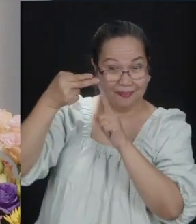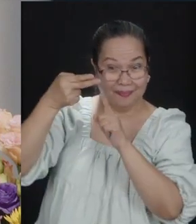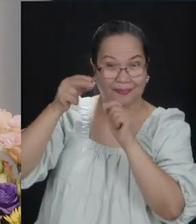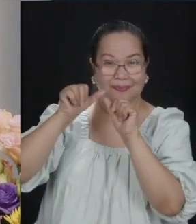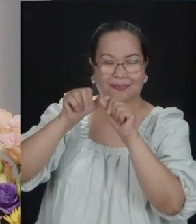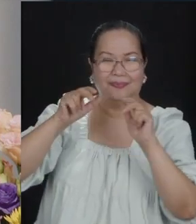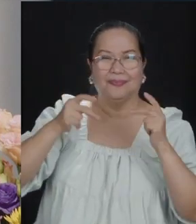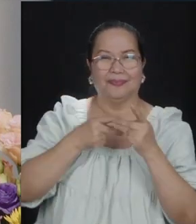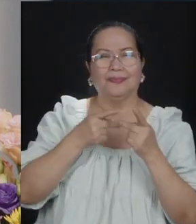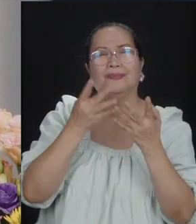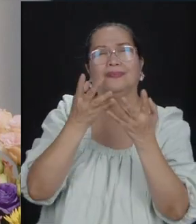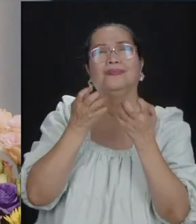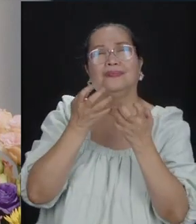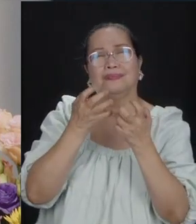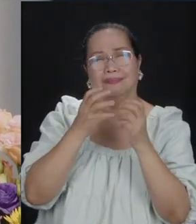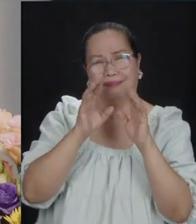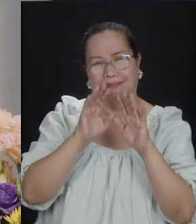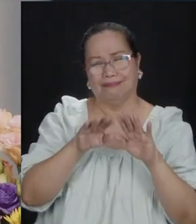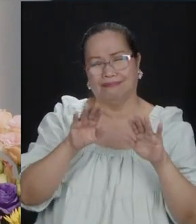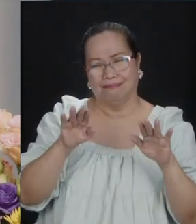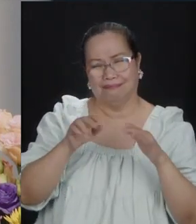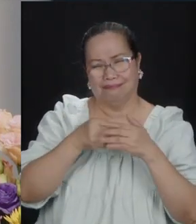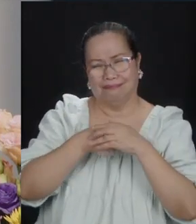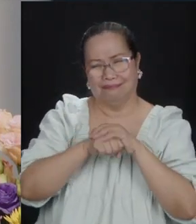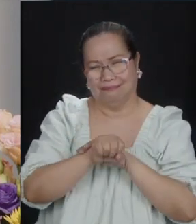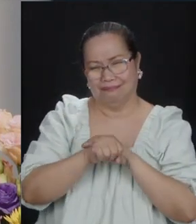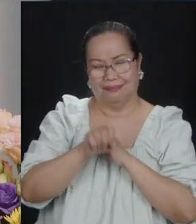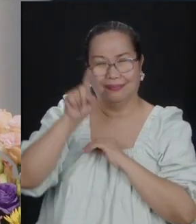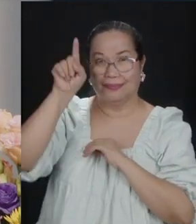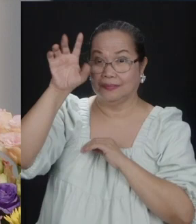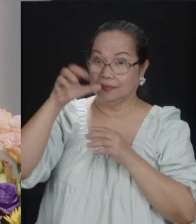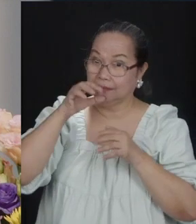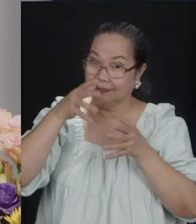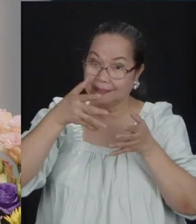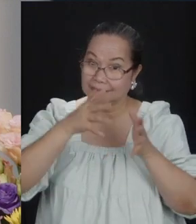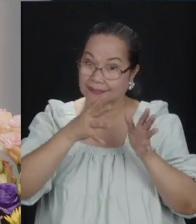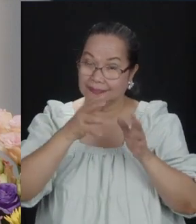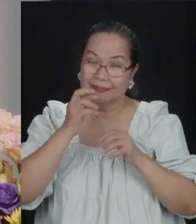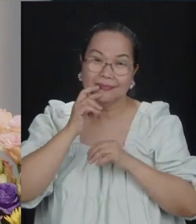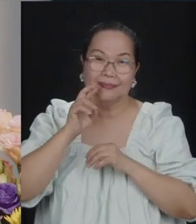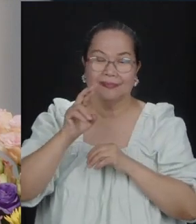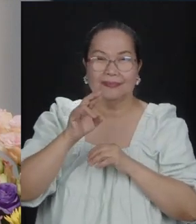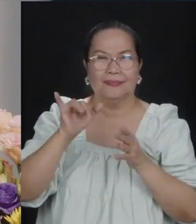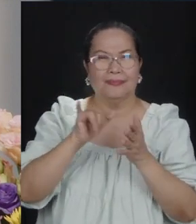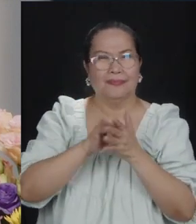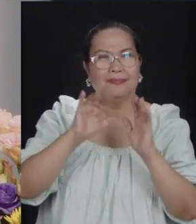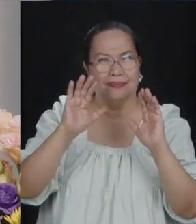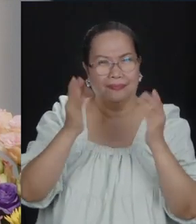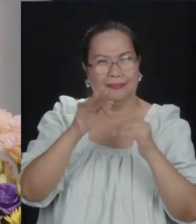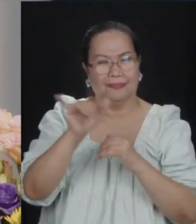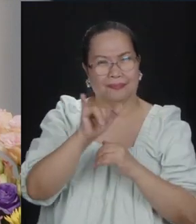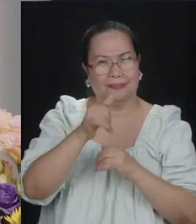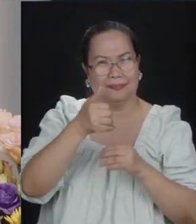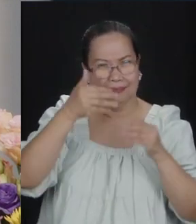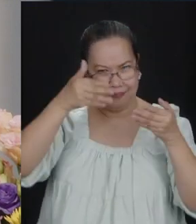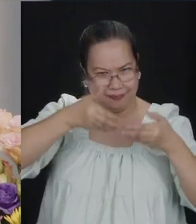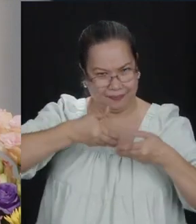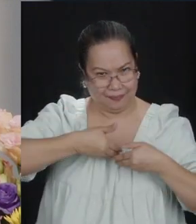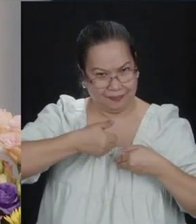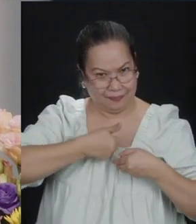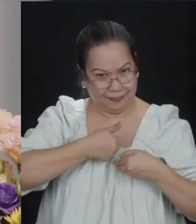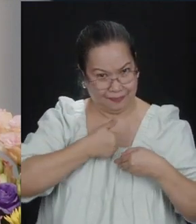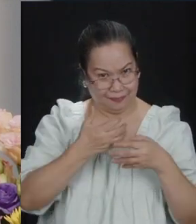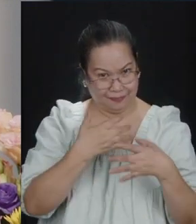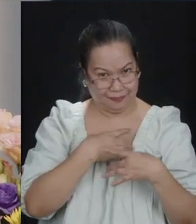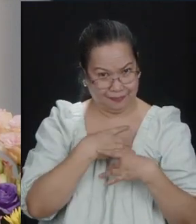wanted to have children, and God was not allowing her. Now, this might seem like a self-absorbed